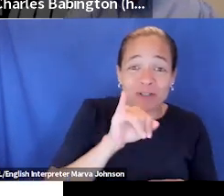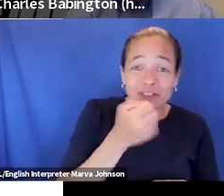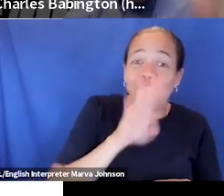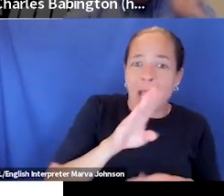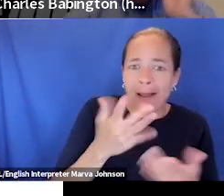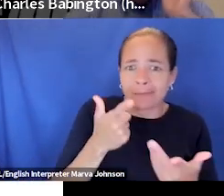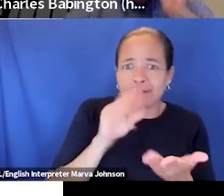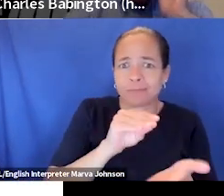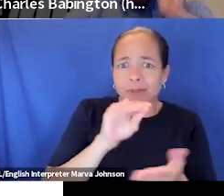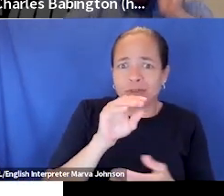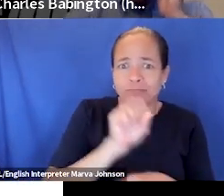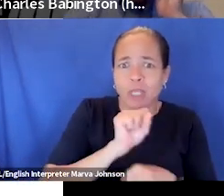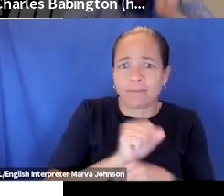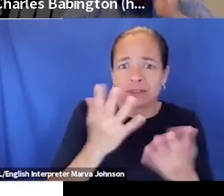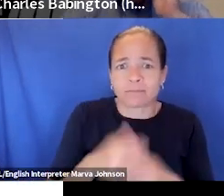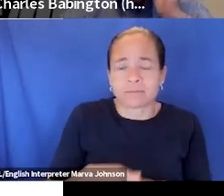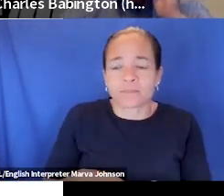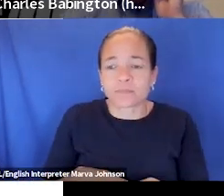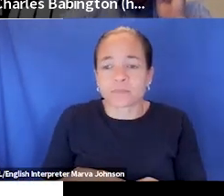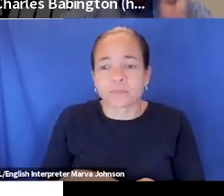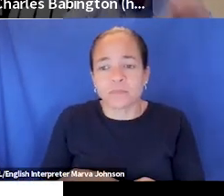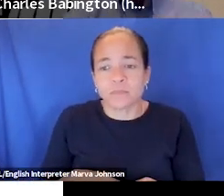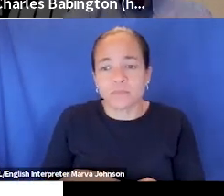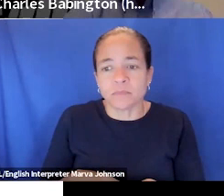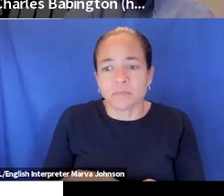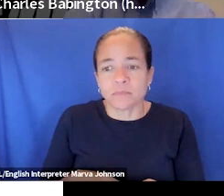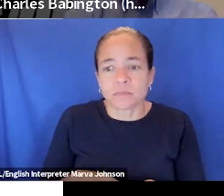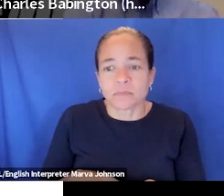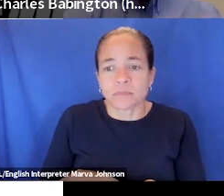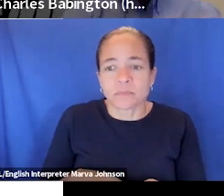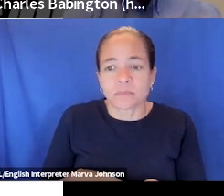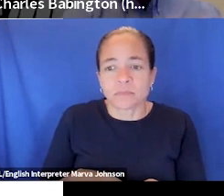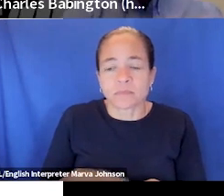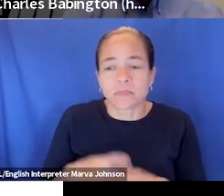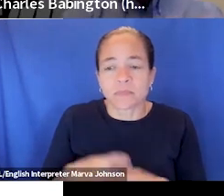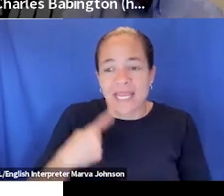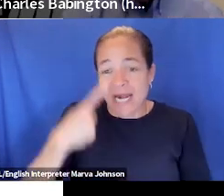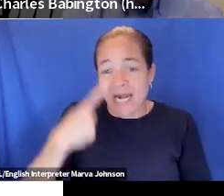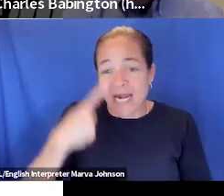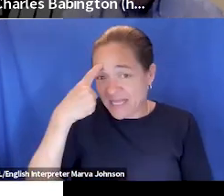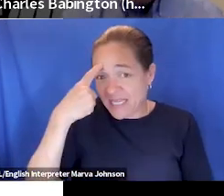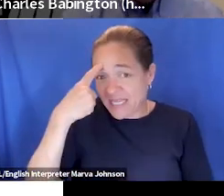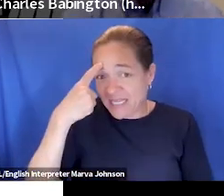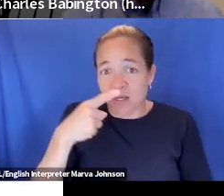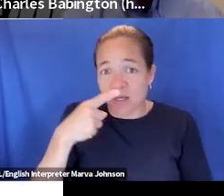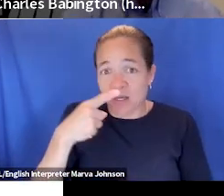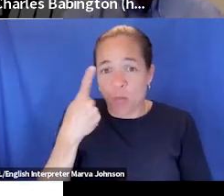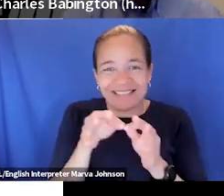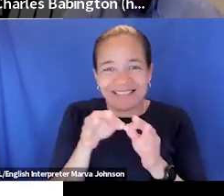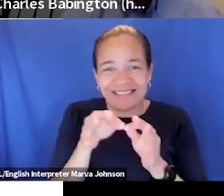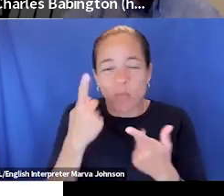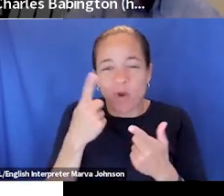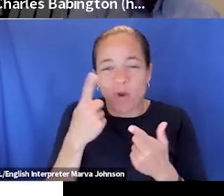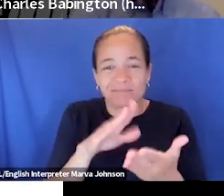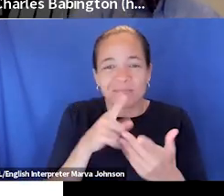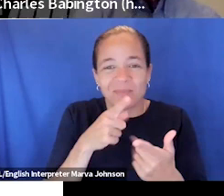of several, and I think all of you. One thing that makes this sentence awkward and difficult is it's